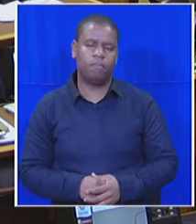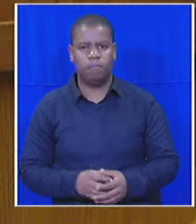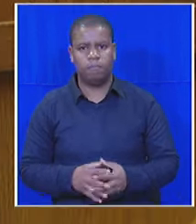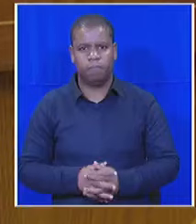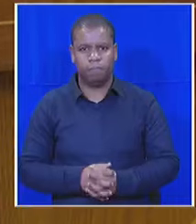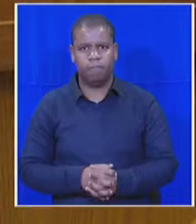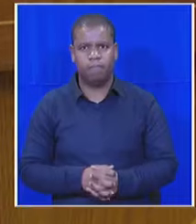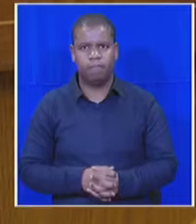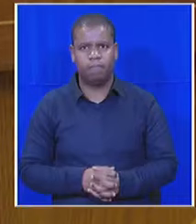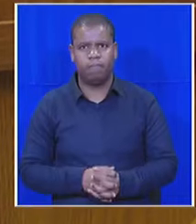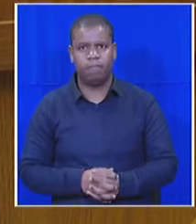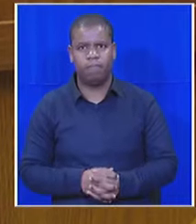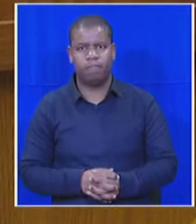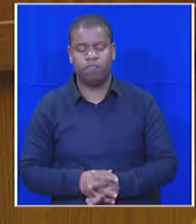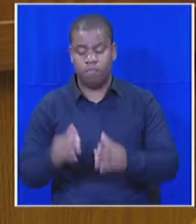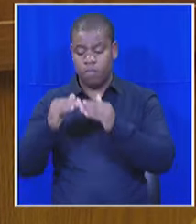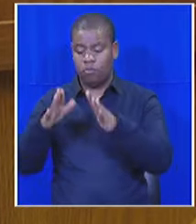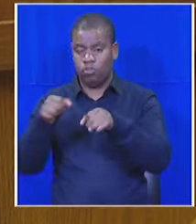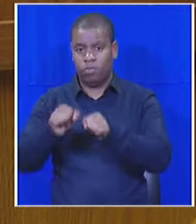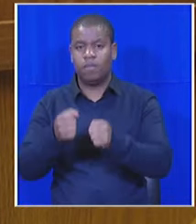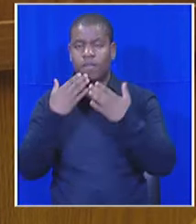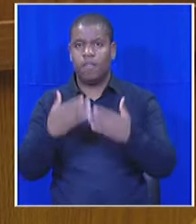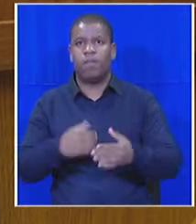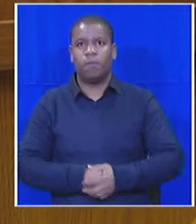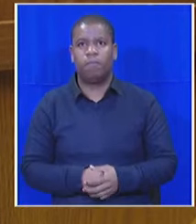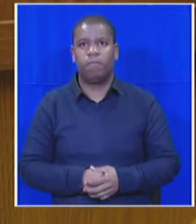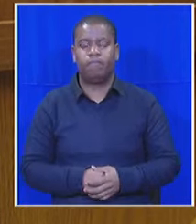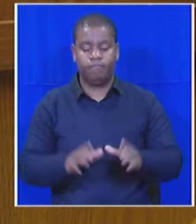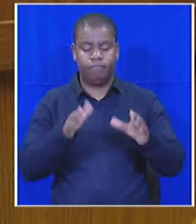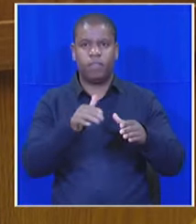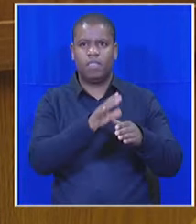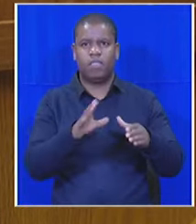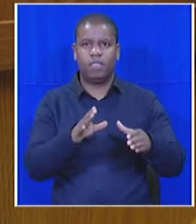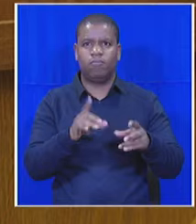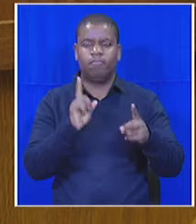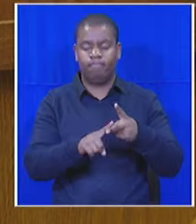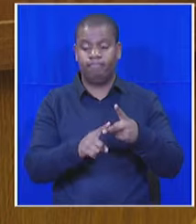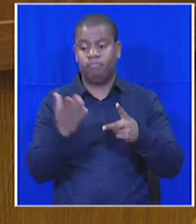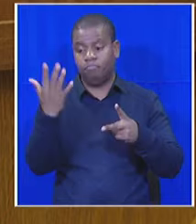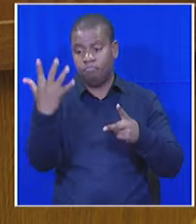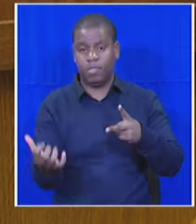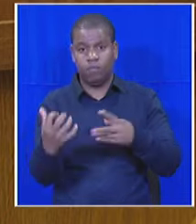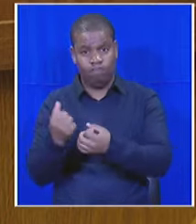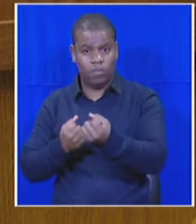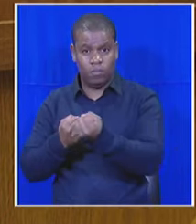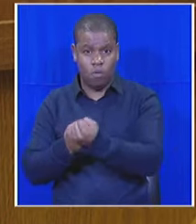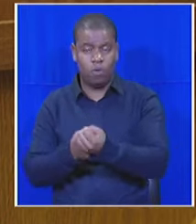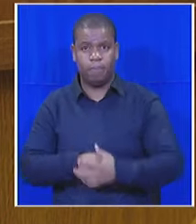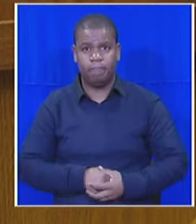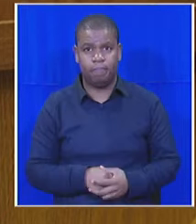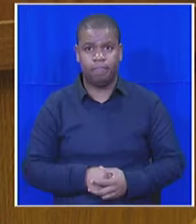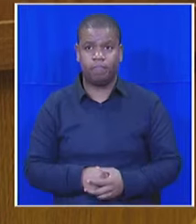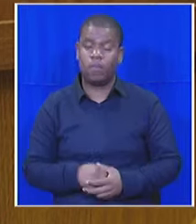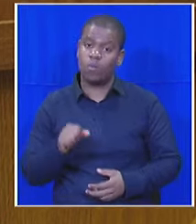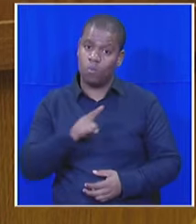Thank you very much, House Chair. The African National Congress support this budget vote. We